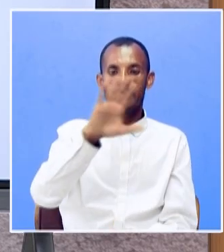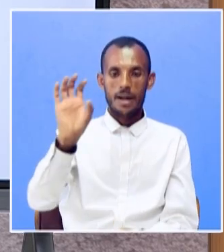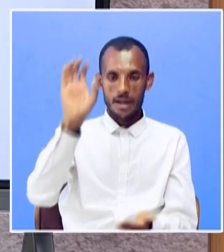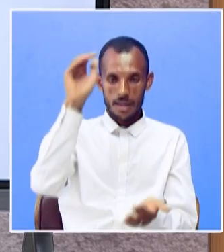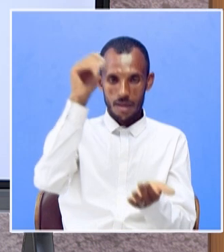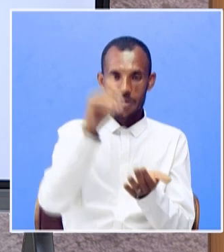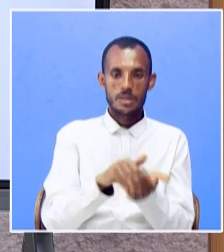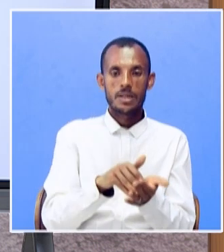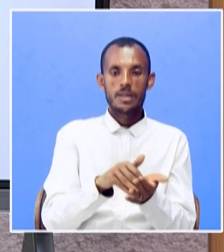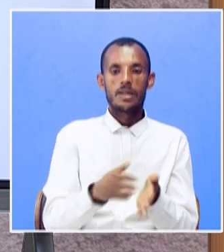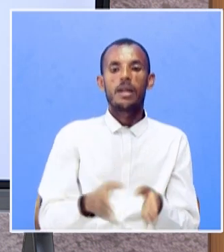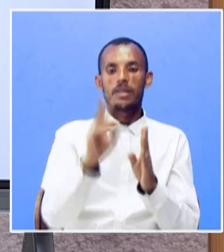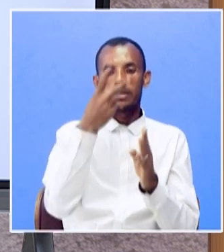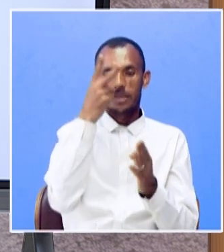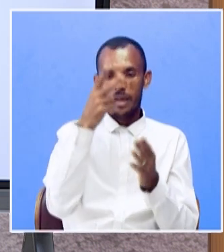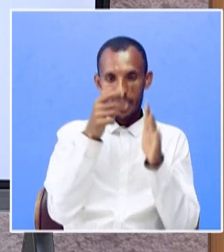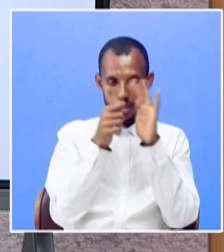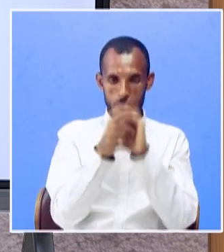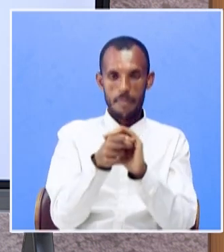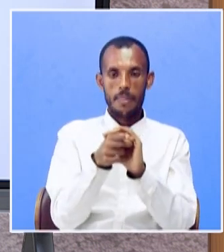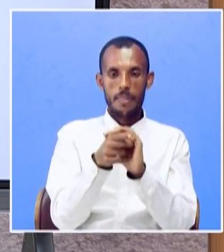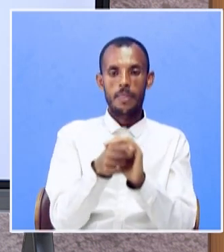So let's see example for this.